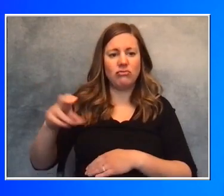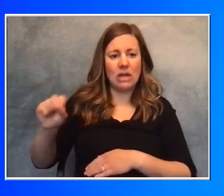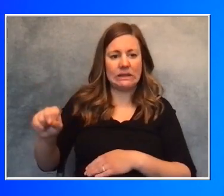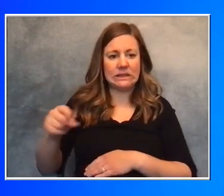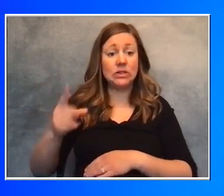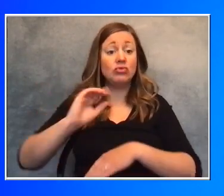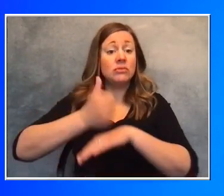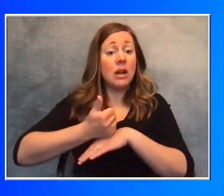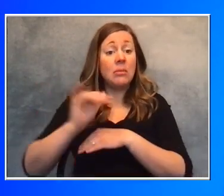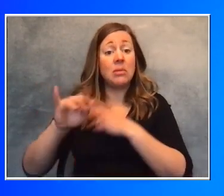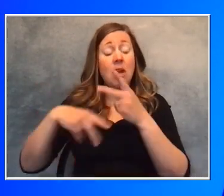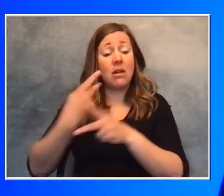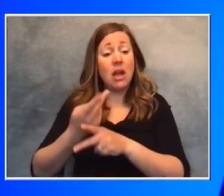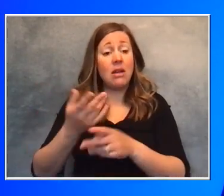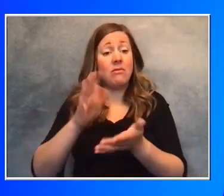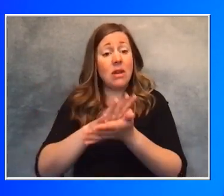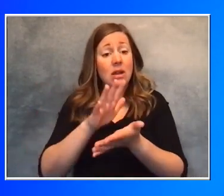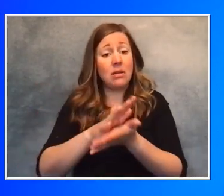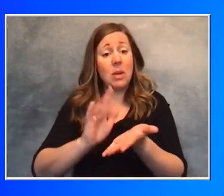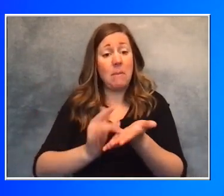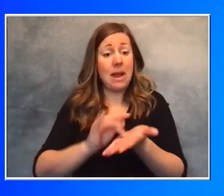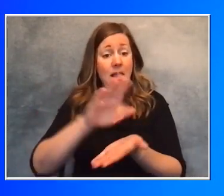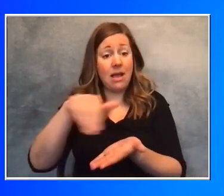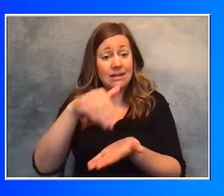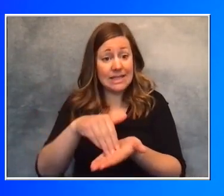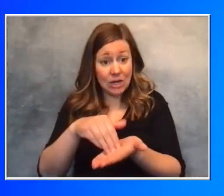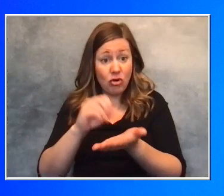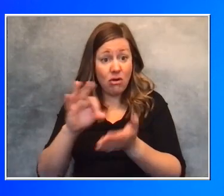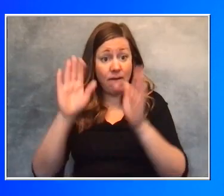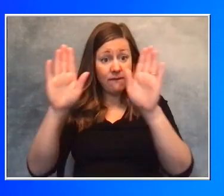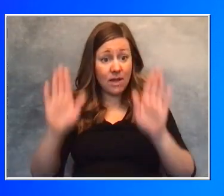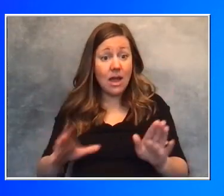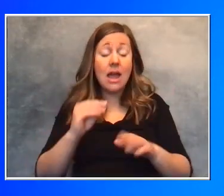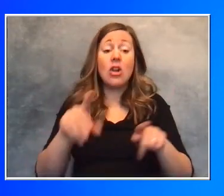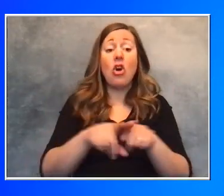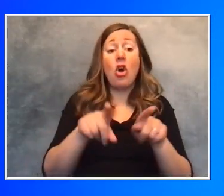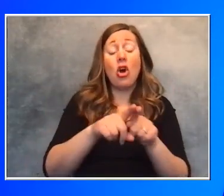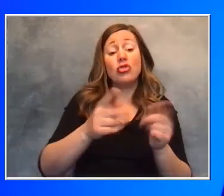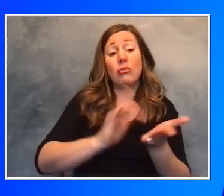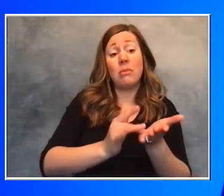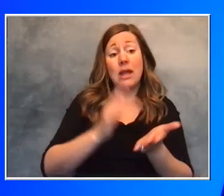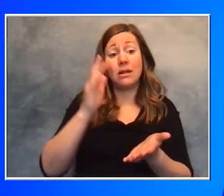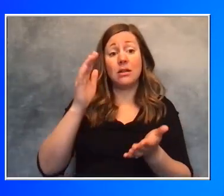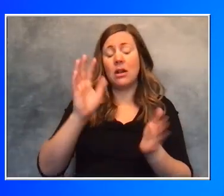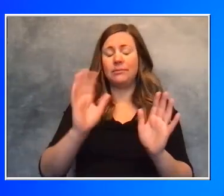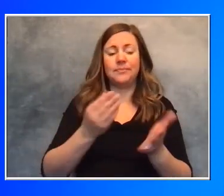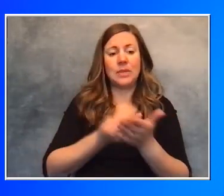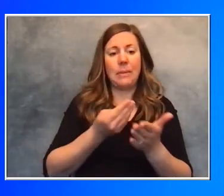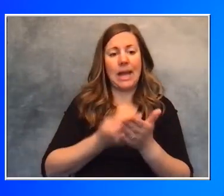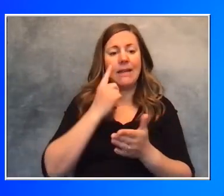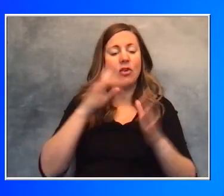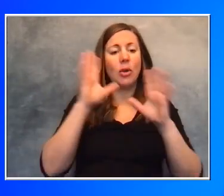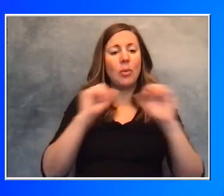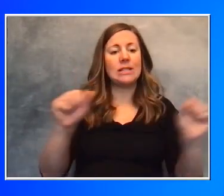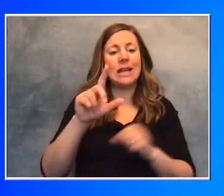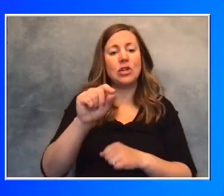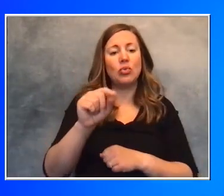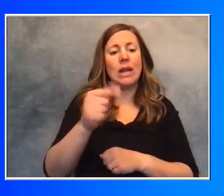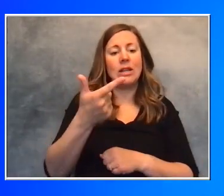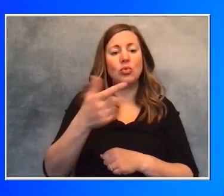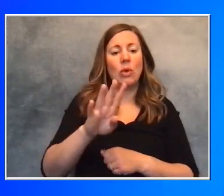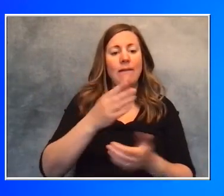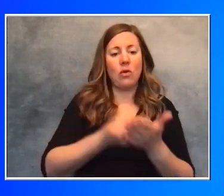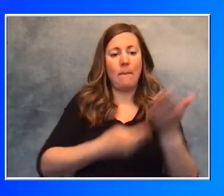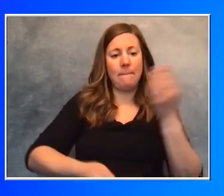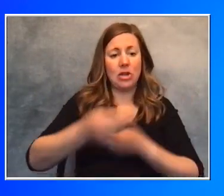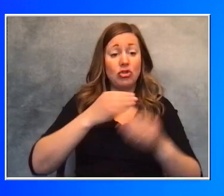academic medicine centers of excellence. And there's also money in the President's 24 budget for HRSA to educate primary care providers about long